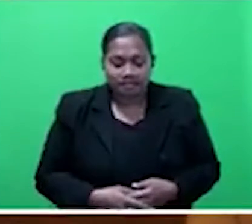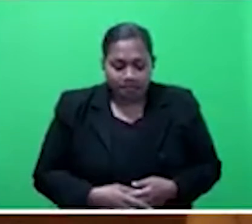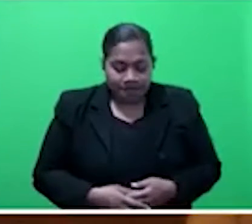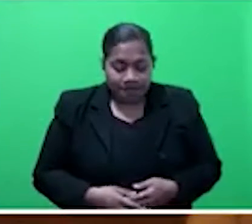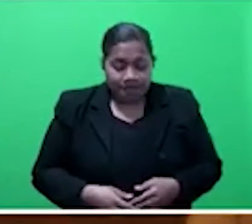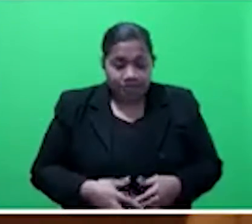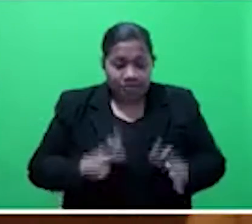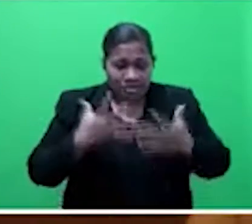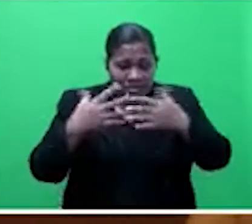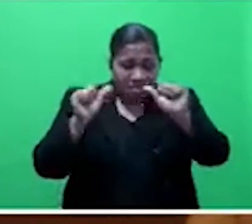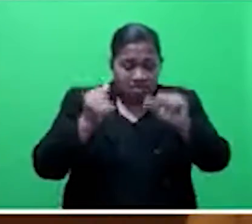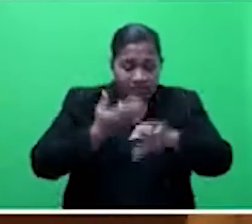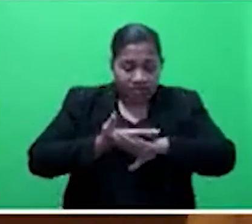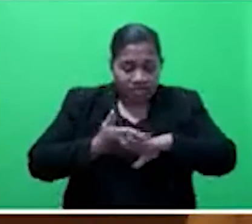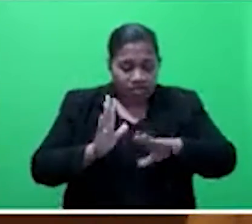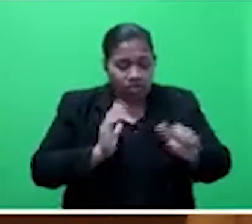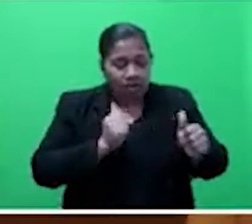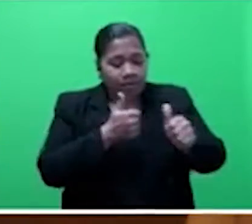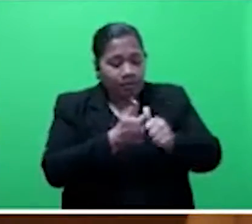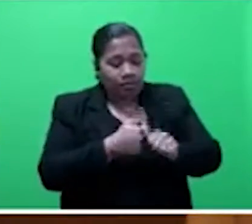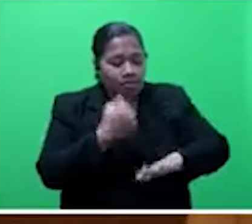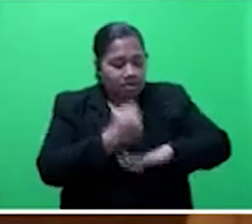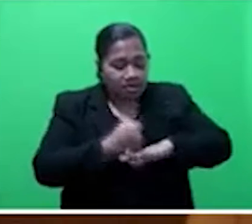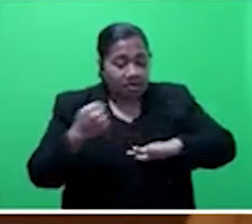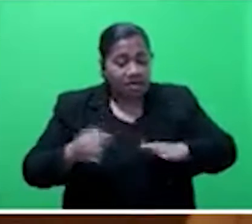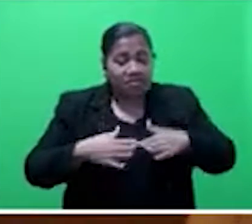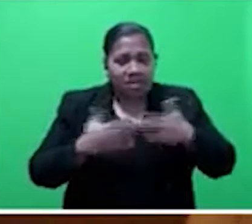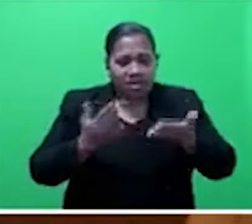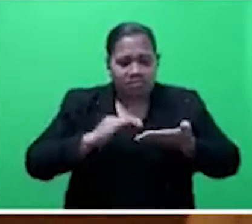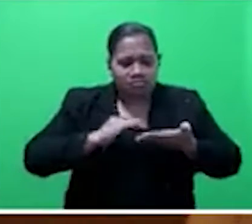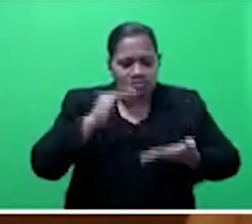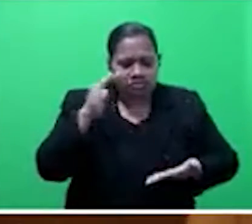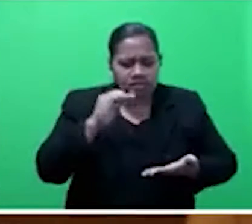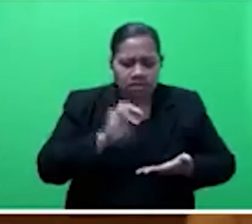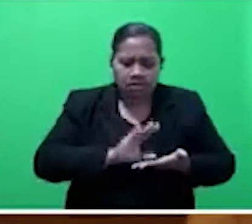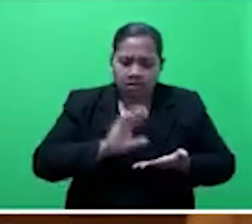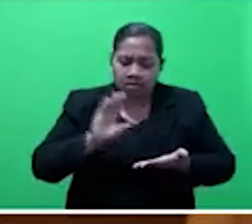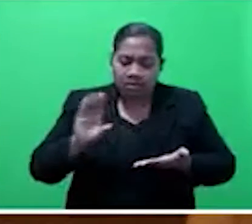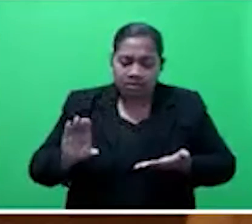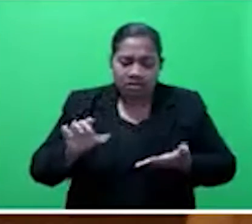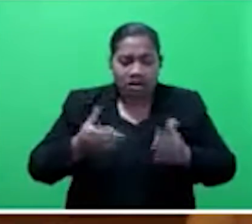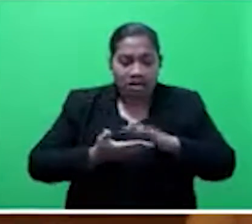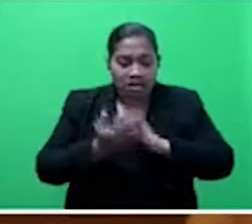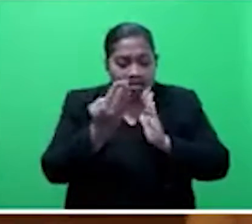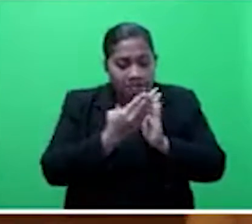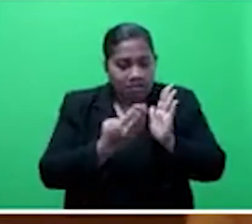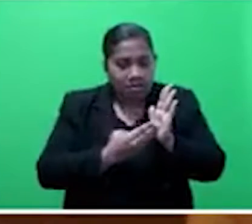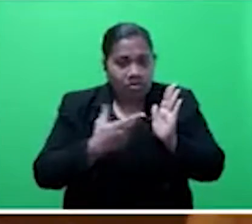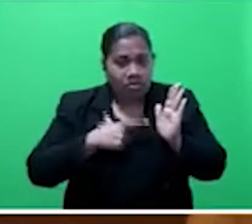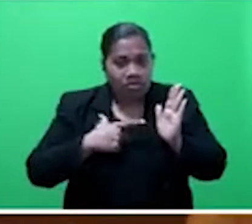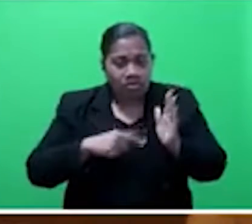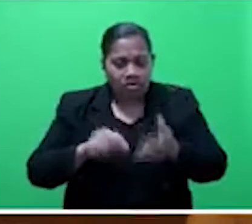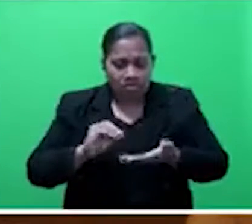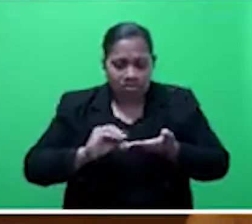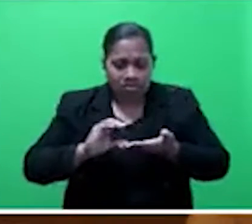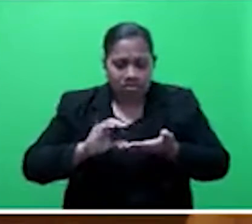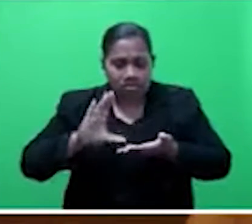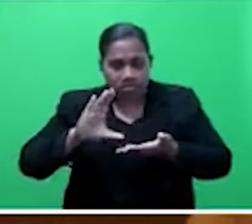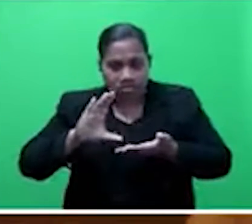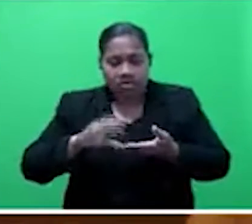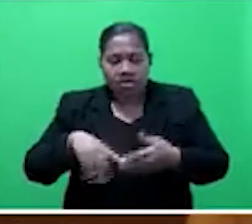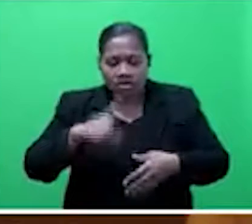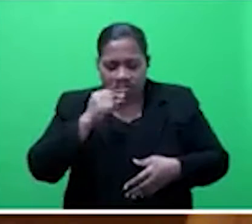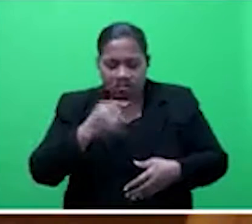approach, the government has now increased the allocation under this budget to be able to engage more GPs in this